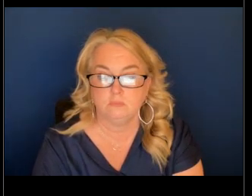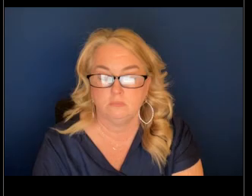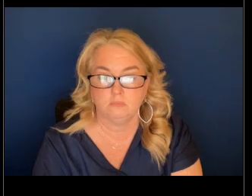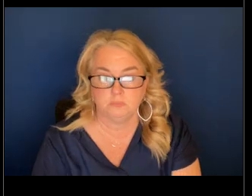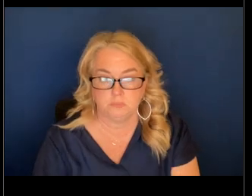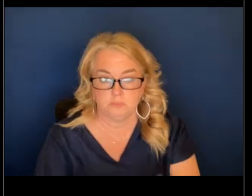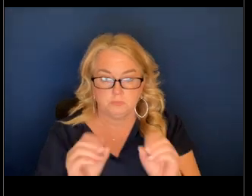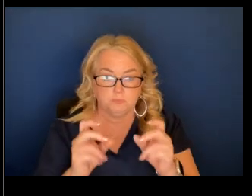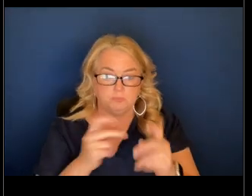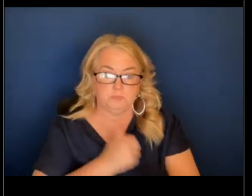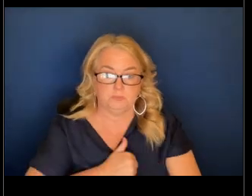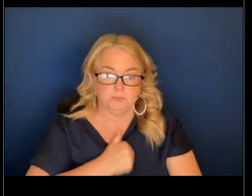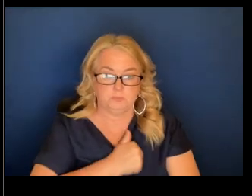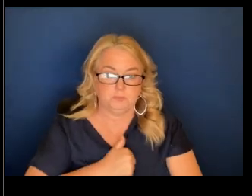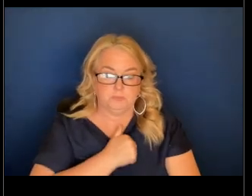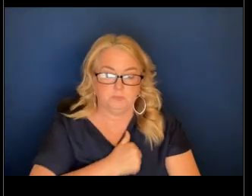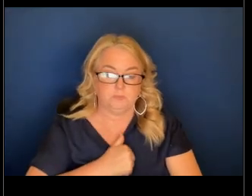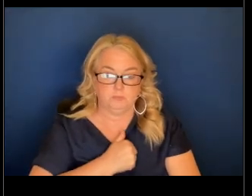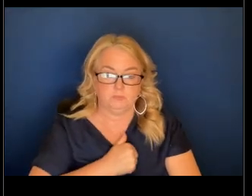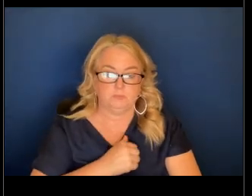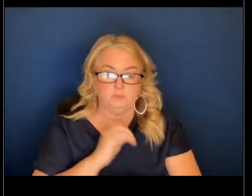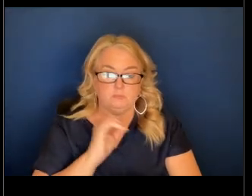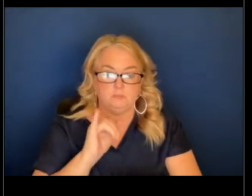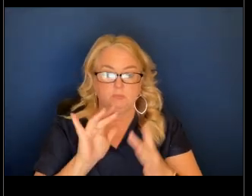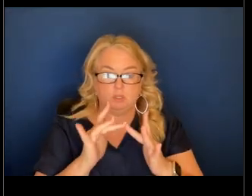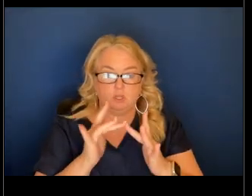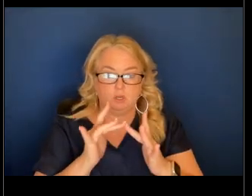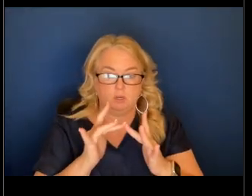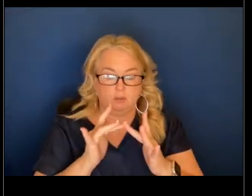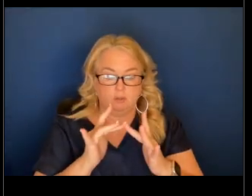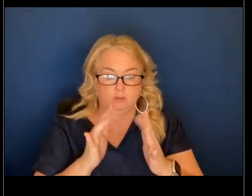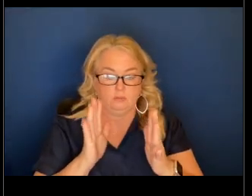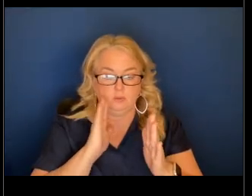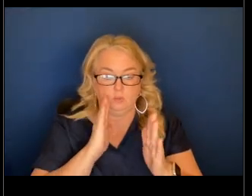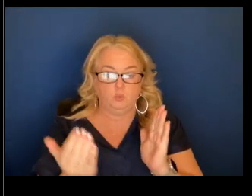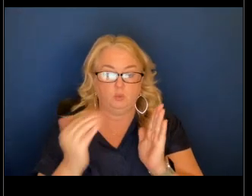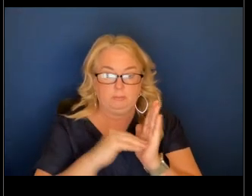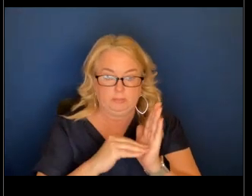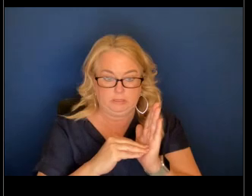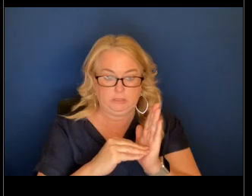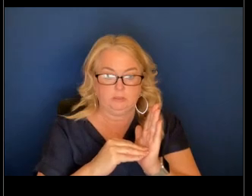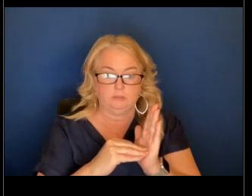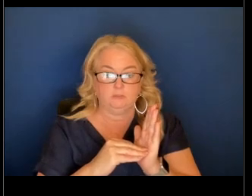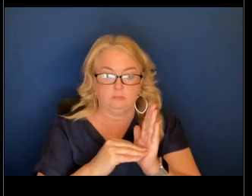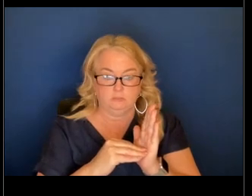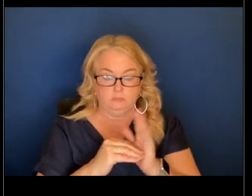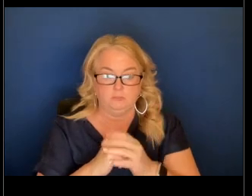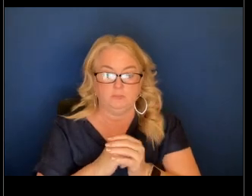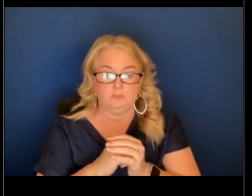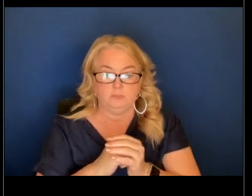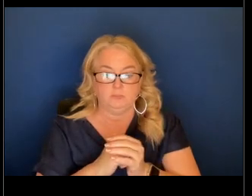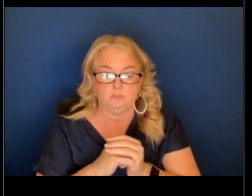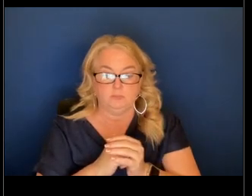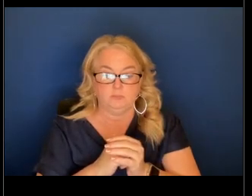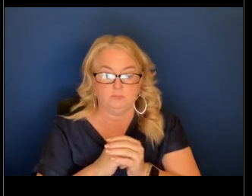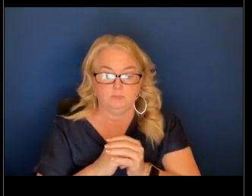Okay, apologize about that, folks. Had some internet difficulties, so I'll repeat what I just read.